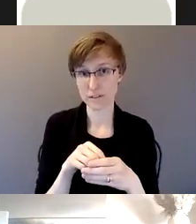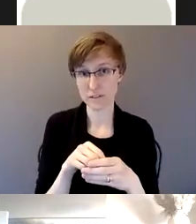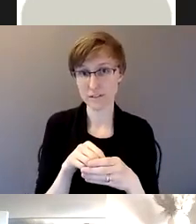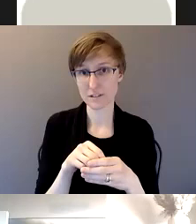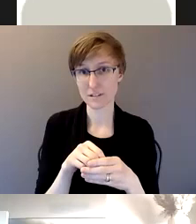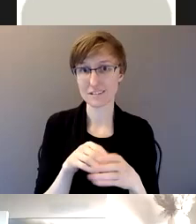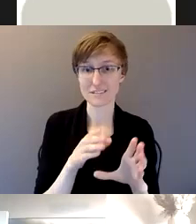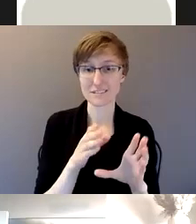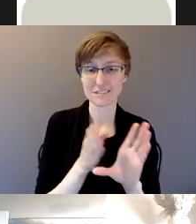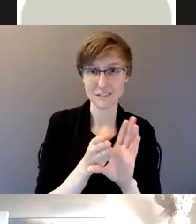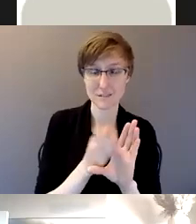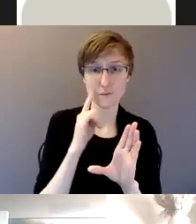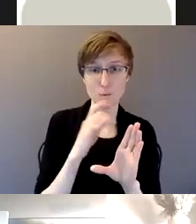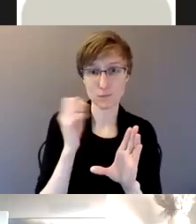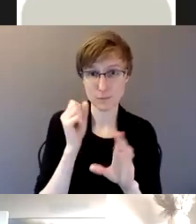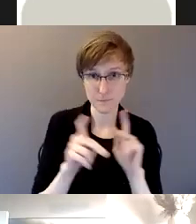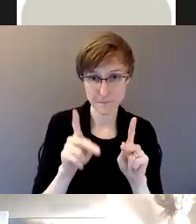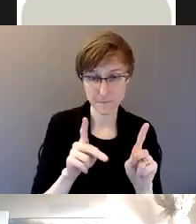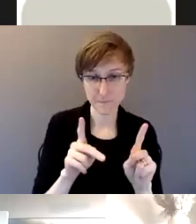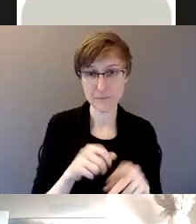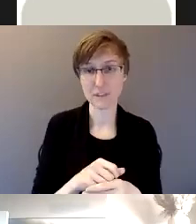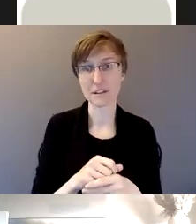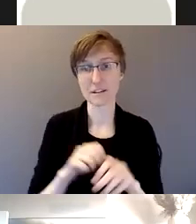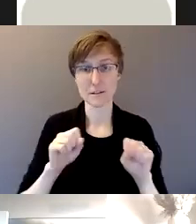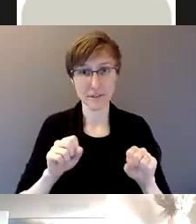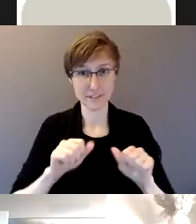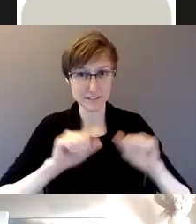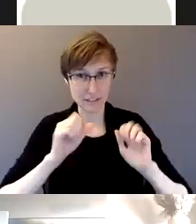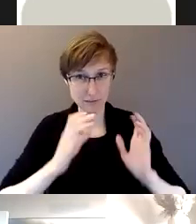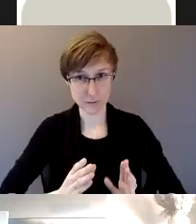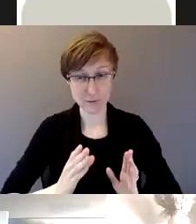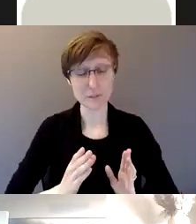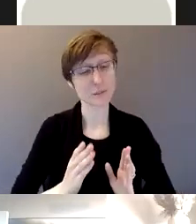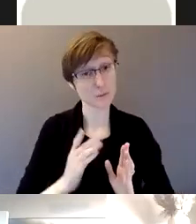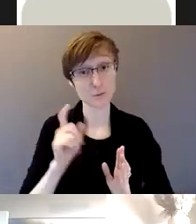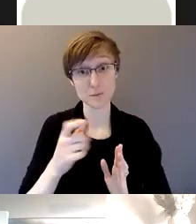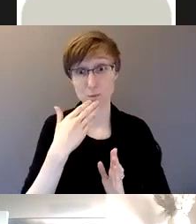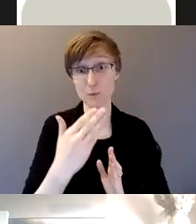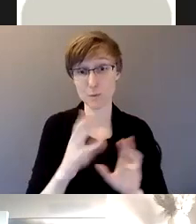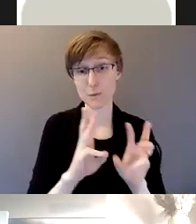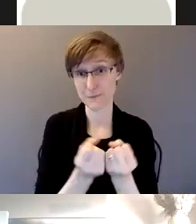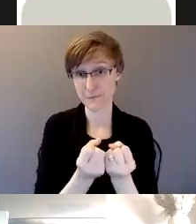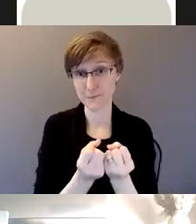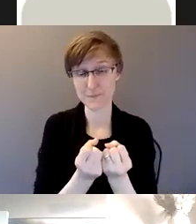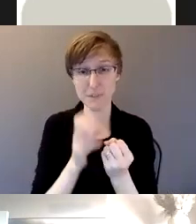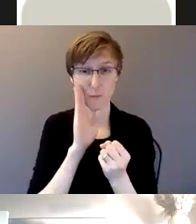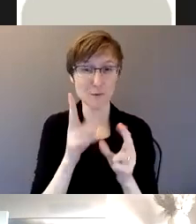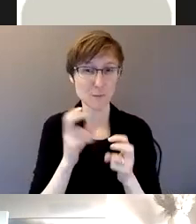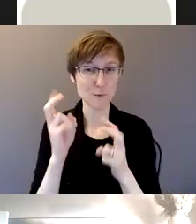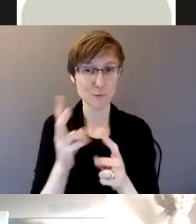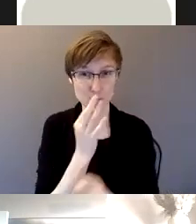geriatric psychiatrist, a capacity assessor, etc. So that should be a good webinar. So watch out for that. It'll be posted very